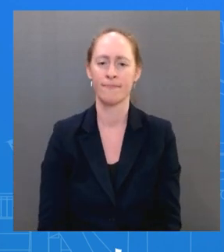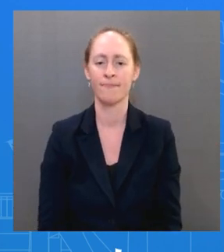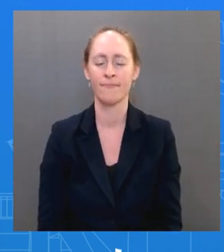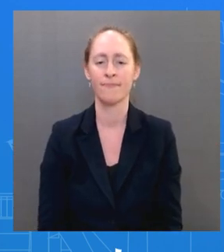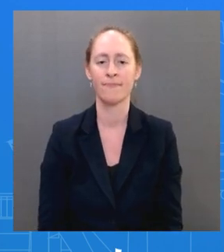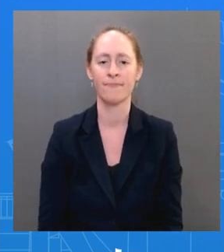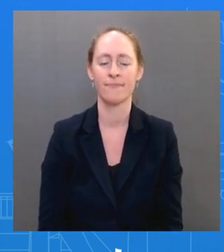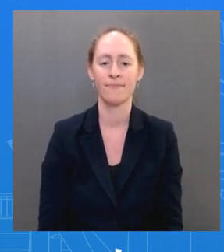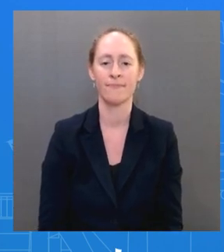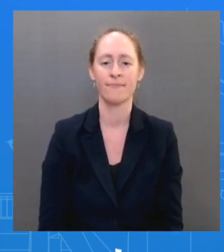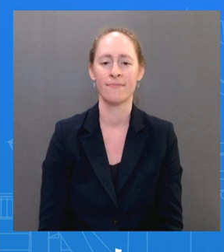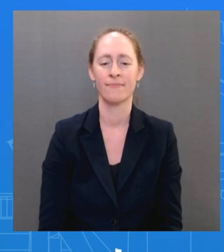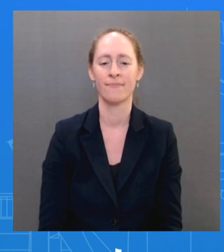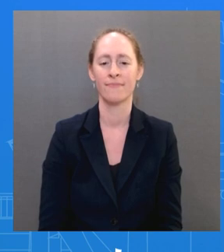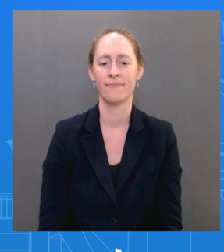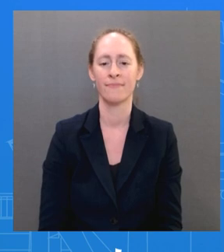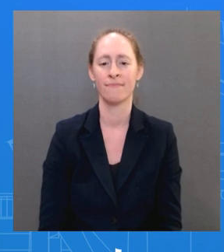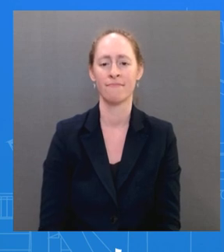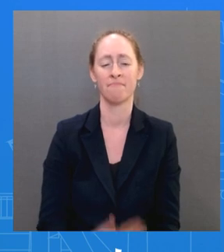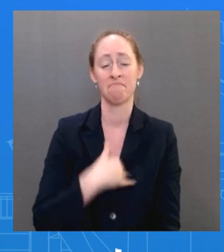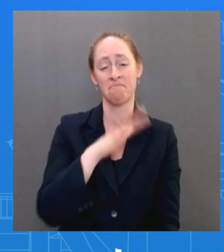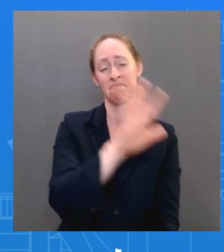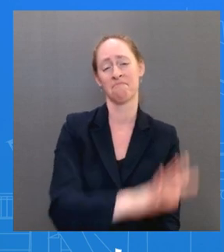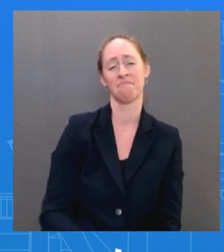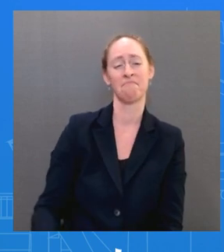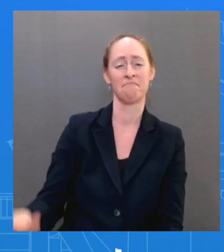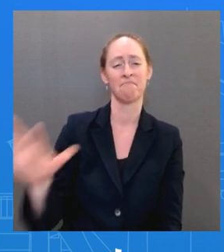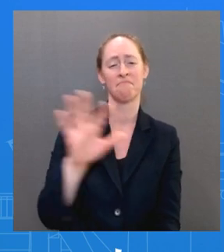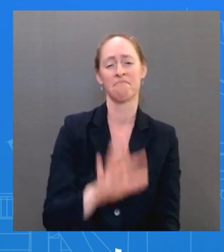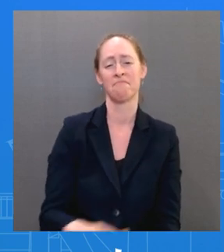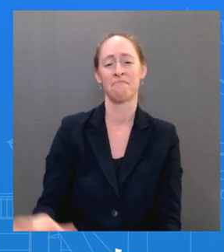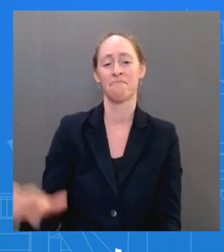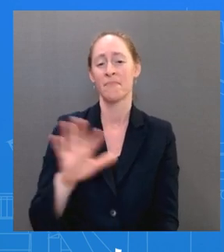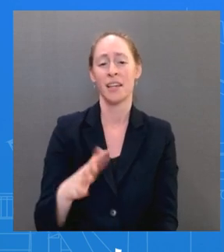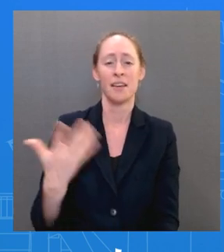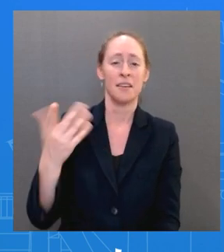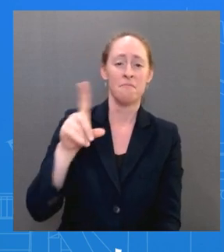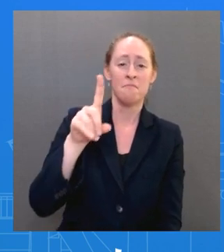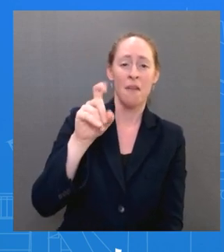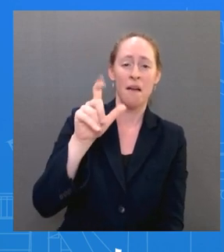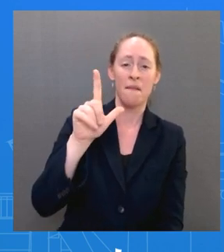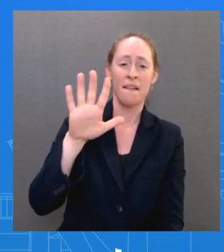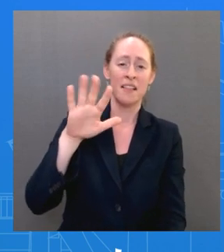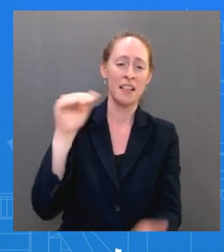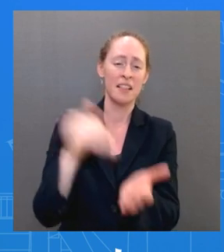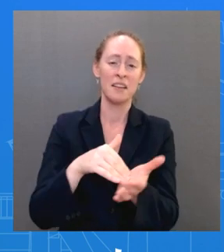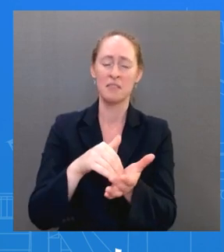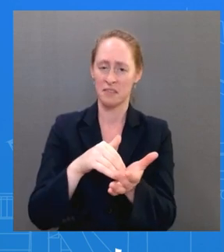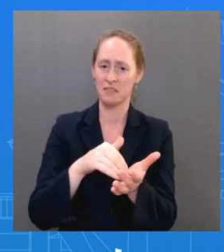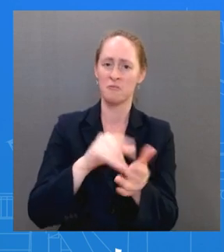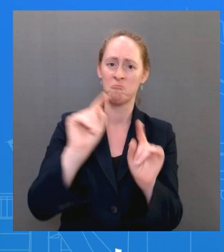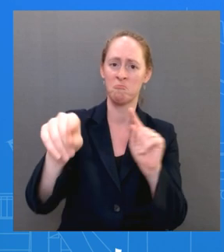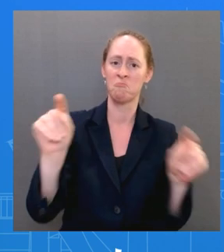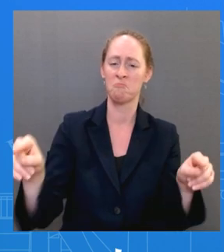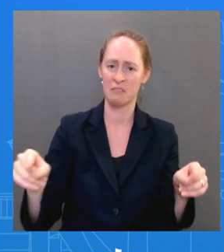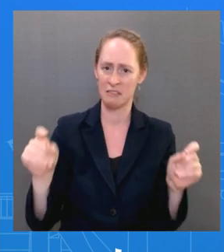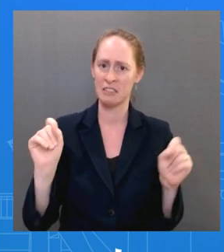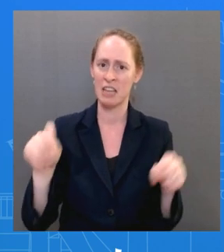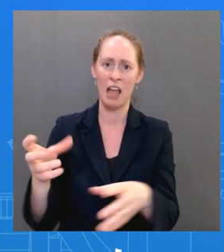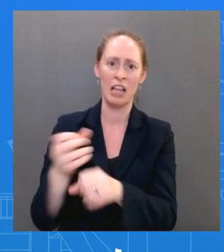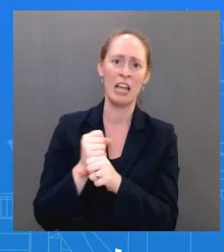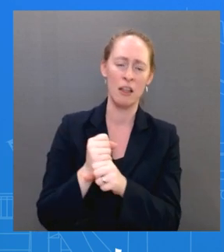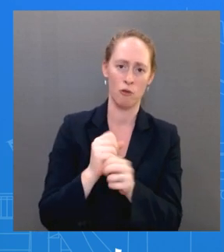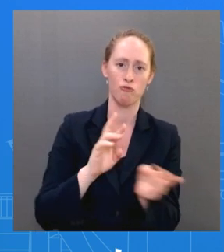that some infections are not getting identified because of home tests, it's a large proportion of people getting Paxlovid. I think that's really